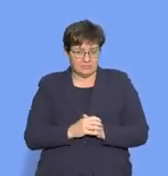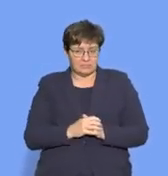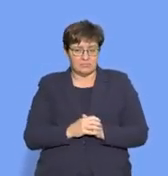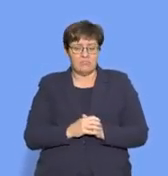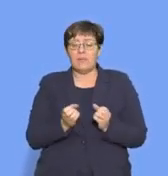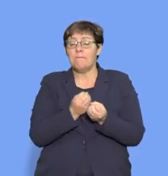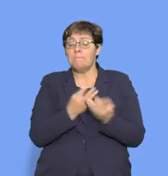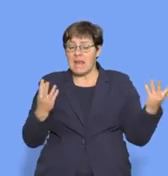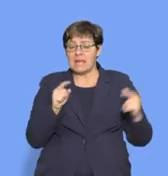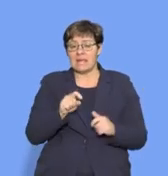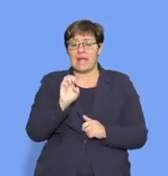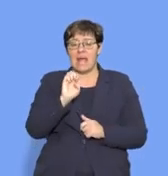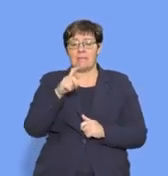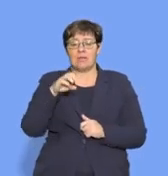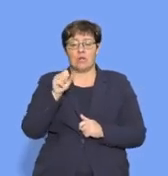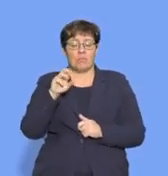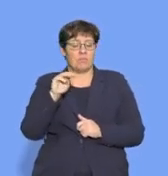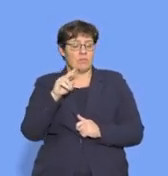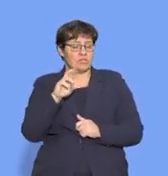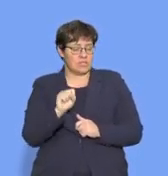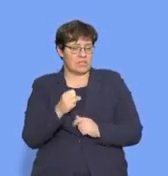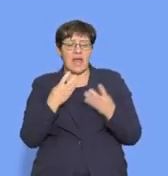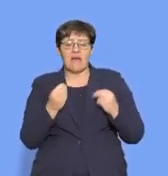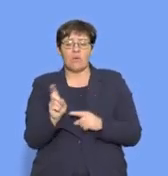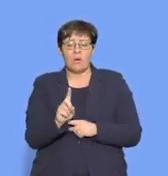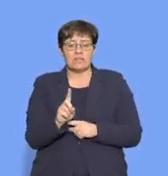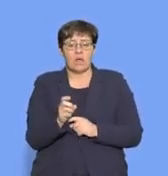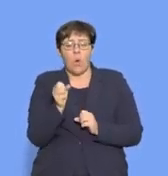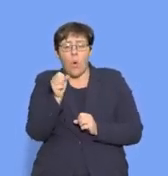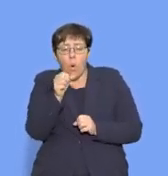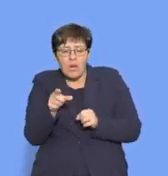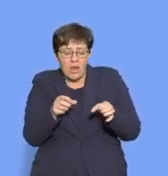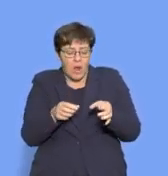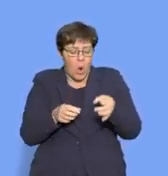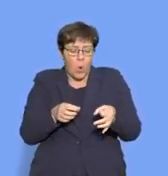Many epidermises also have openings in them called